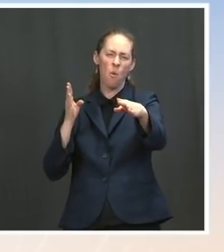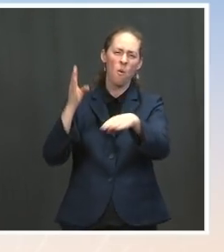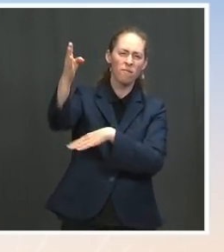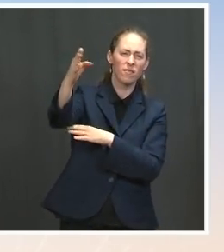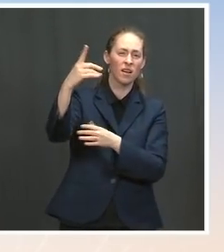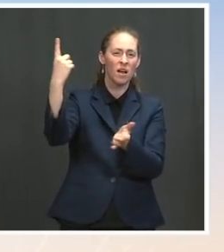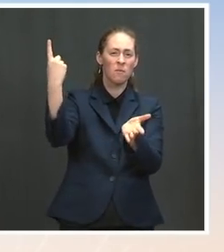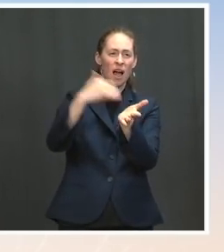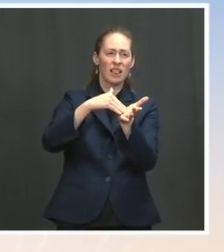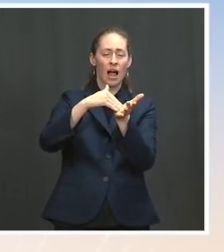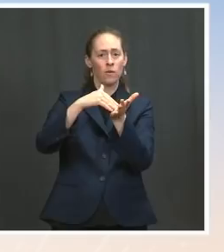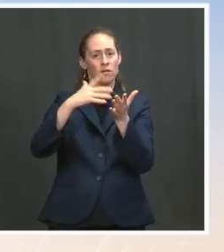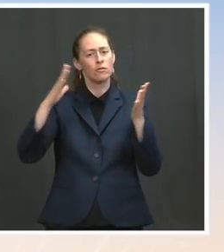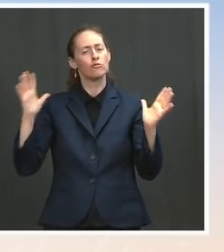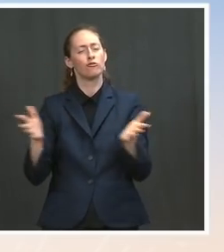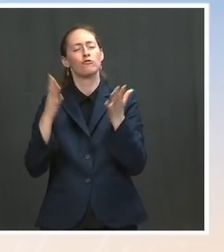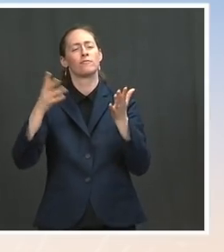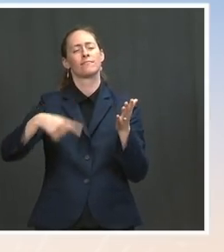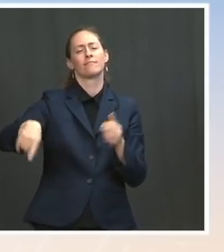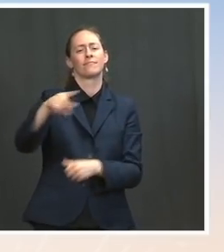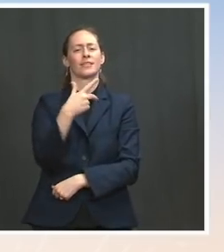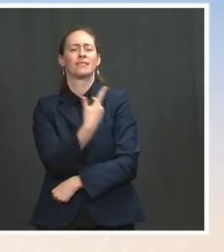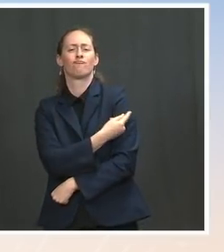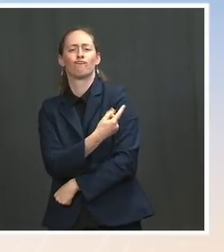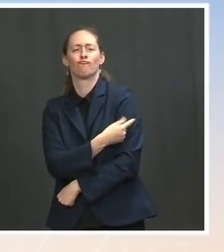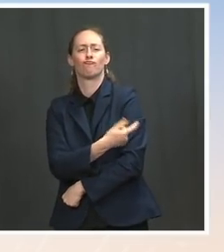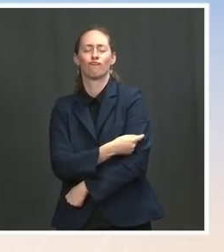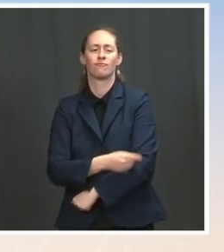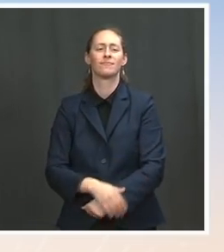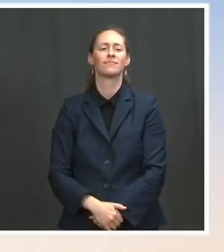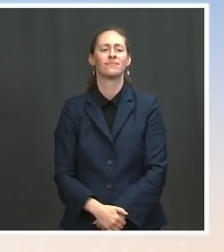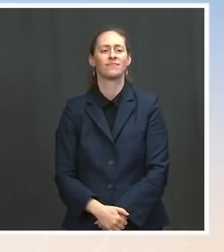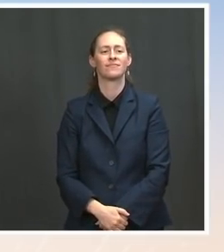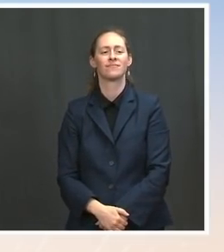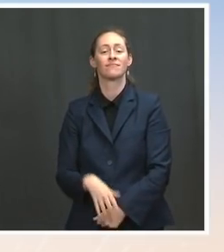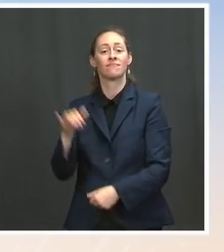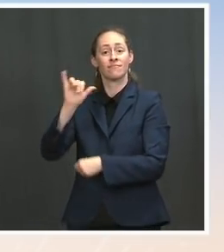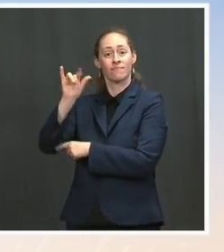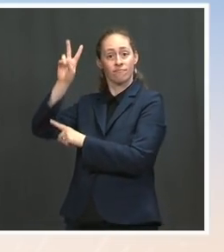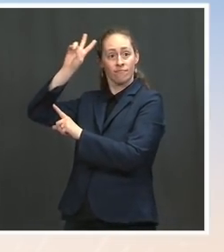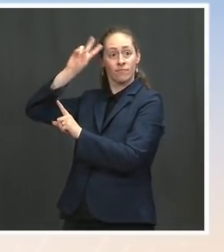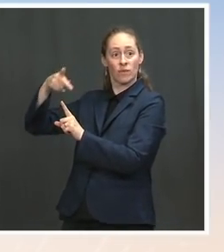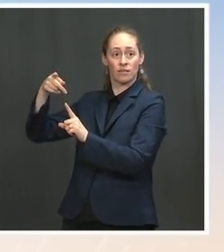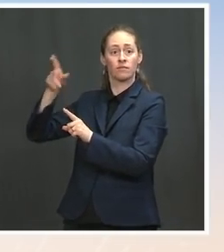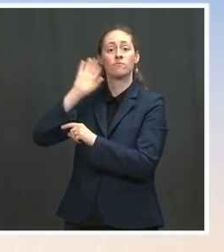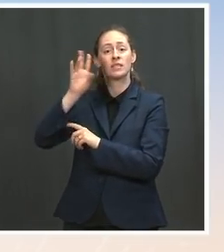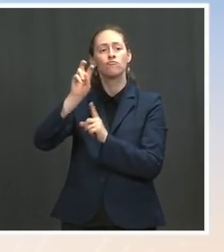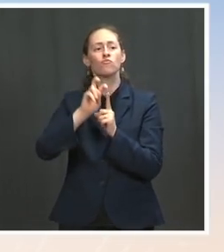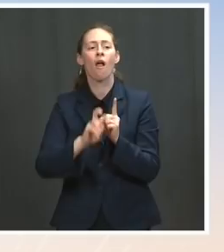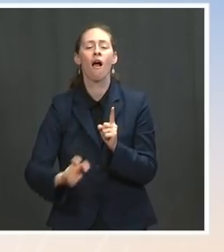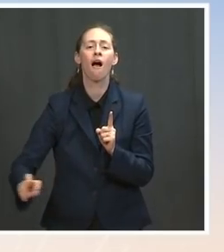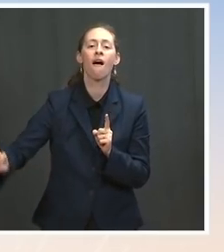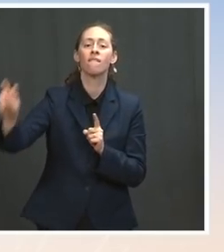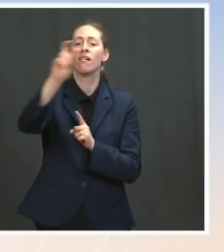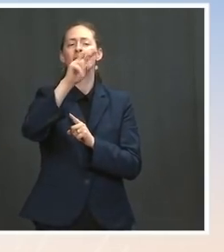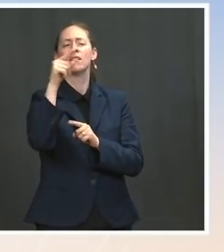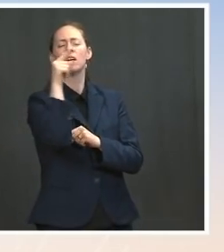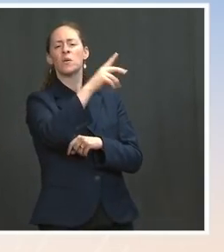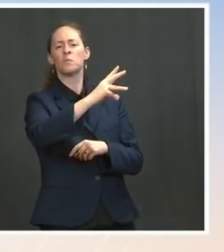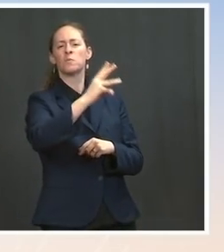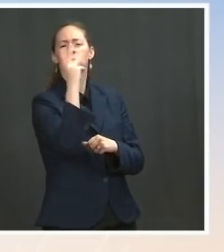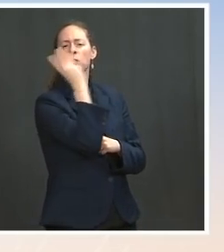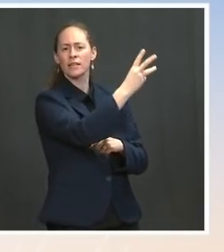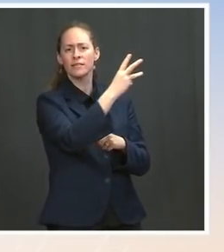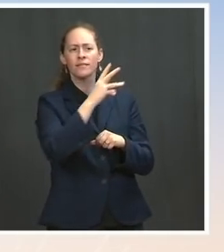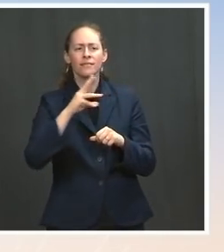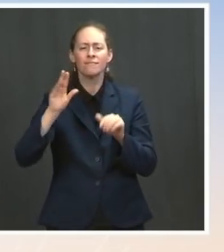key communities across the South and Midwest. That will be coming up. And we're launching a mayor's challenge. And you've seen a little bit of activity